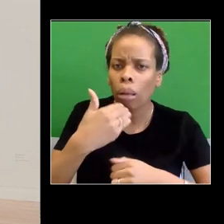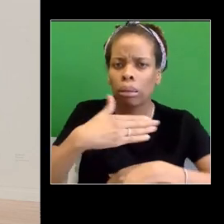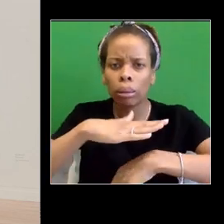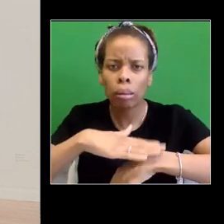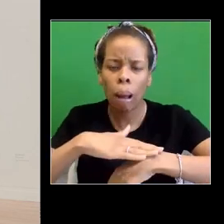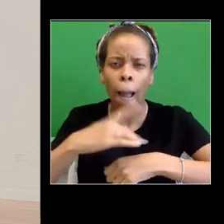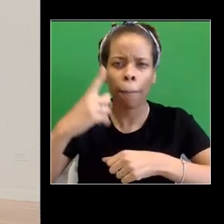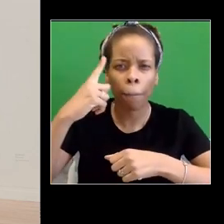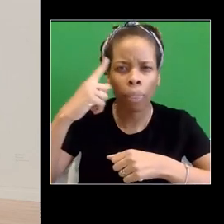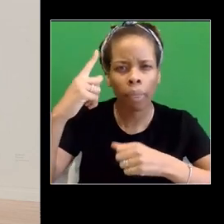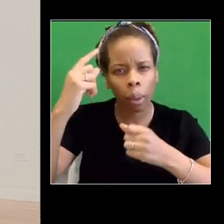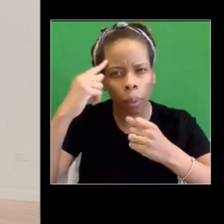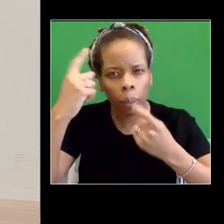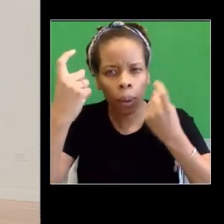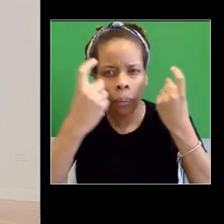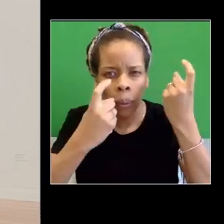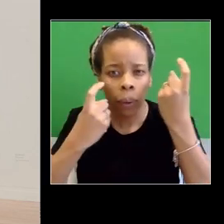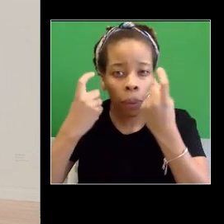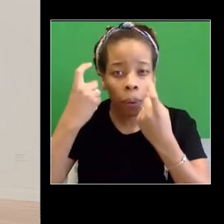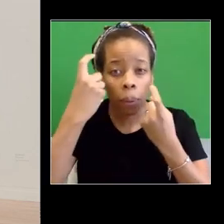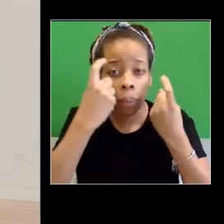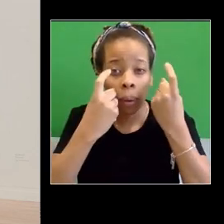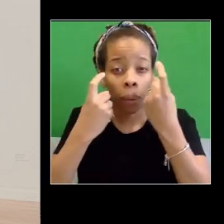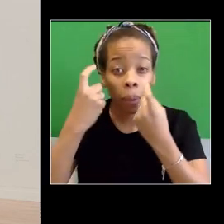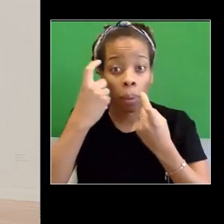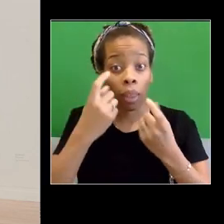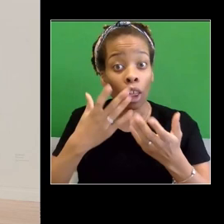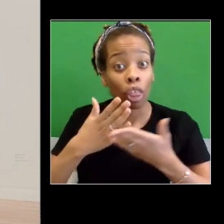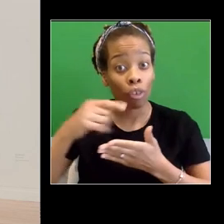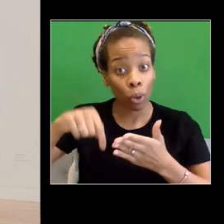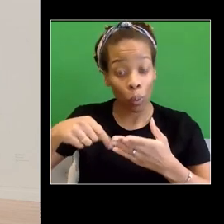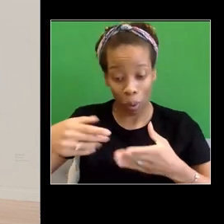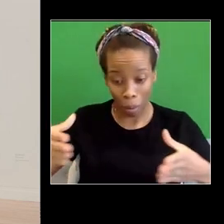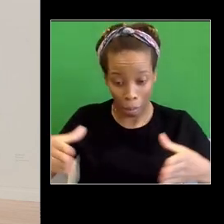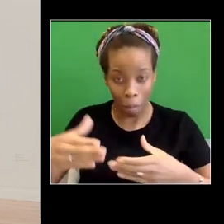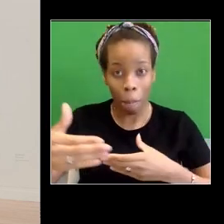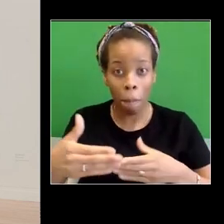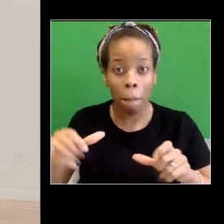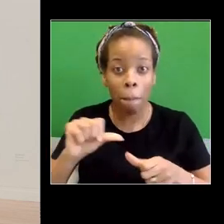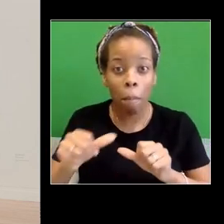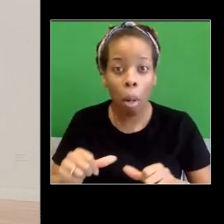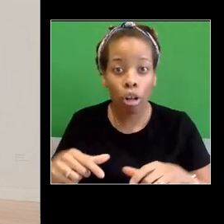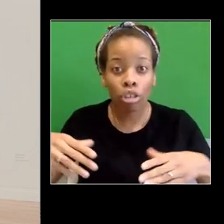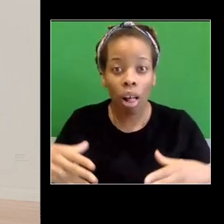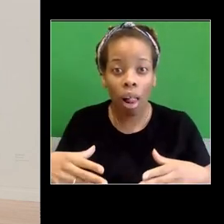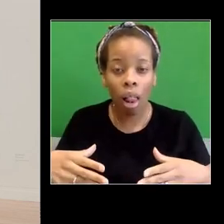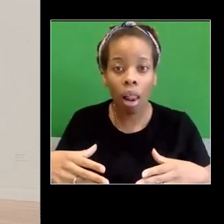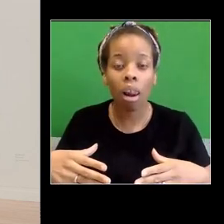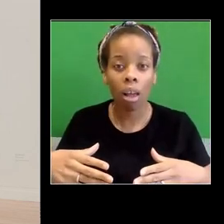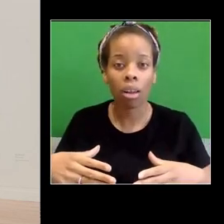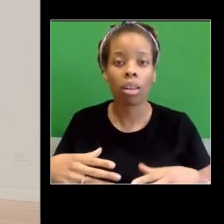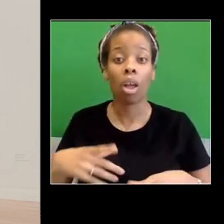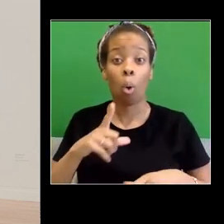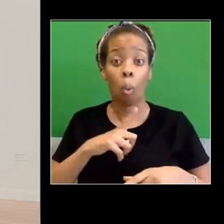think about it ahead of time on the model, because in the selection of the work, much of my selection was